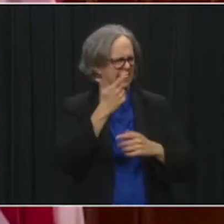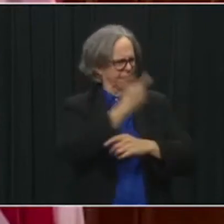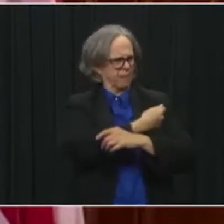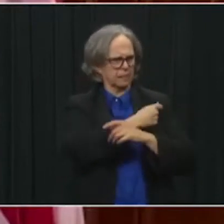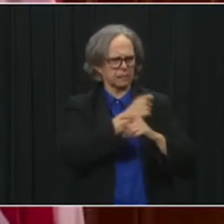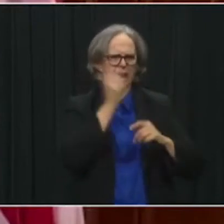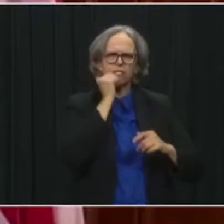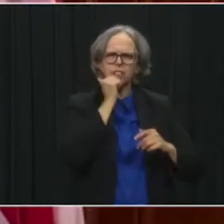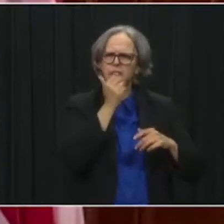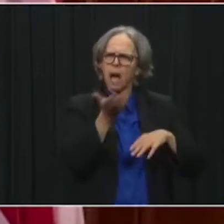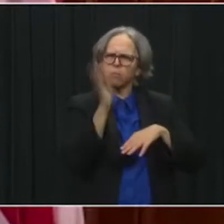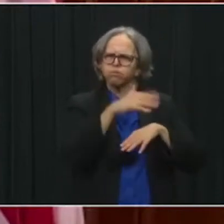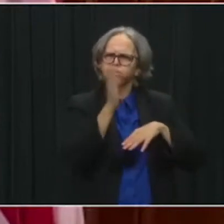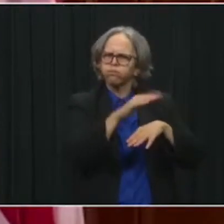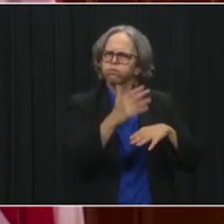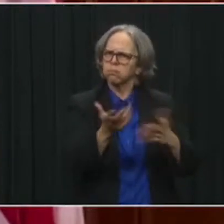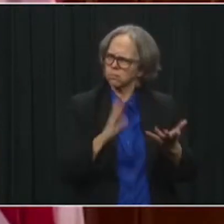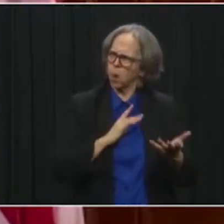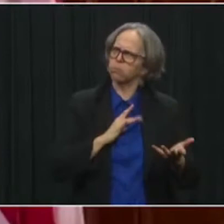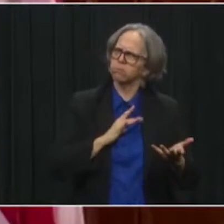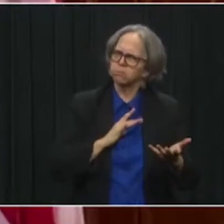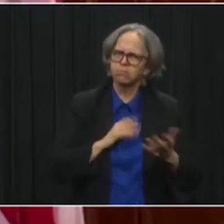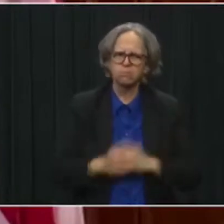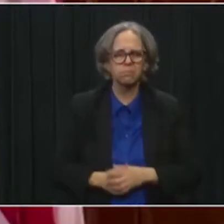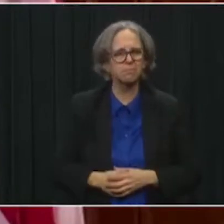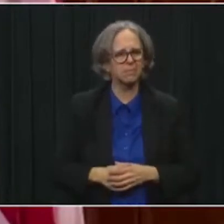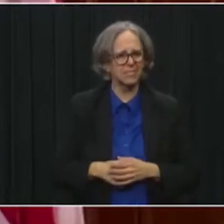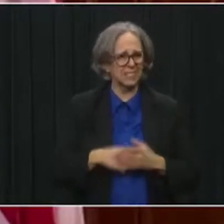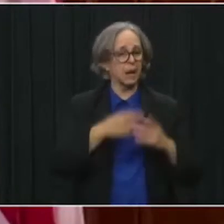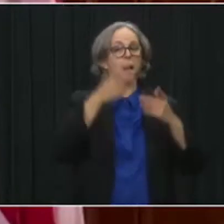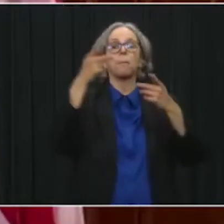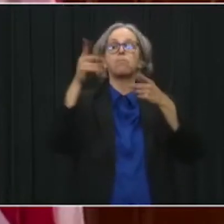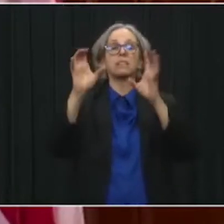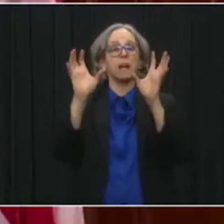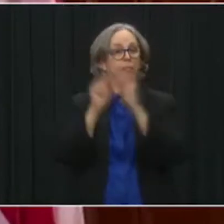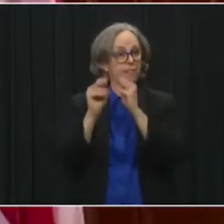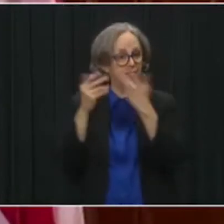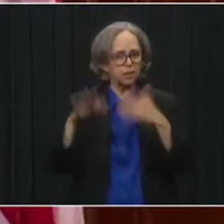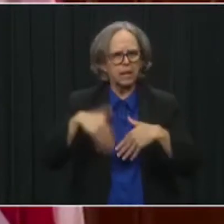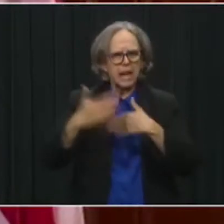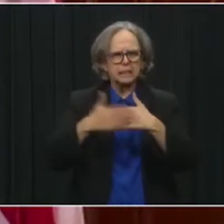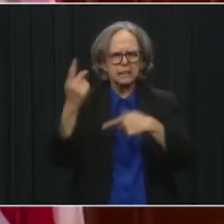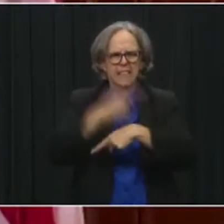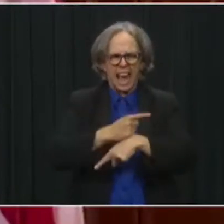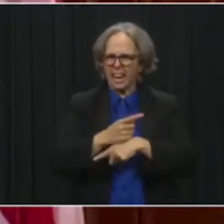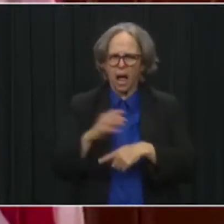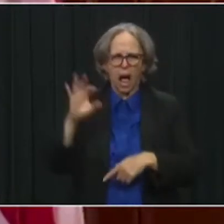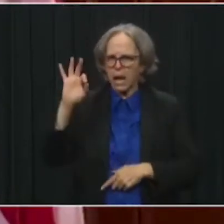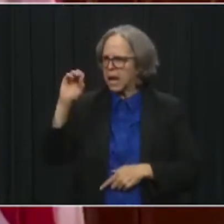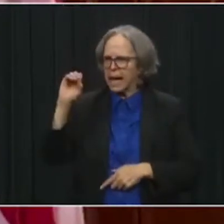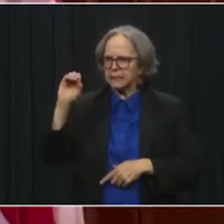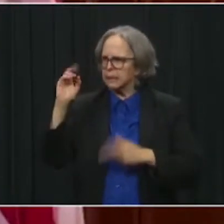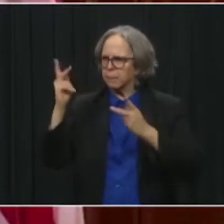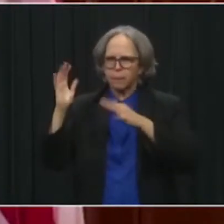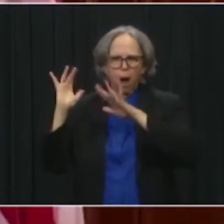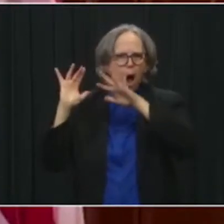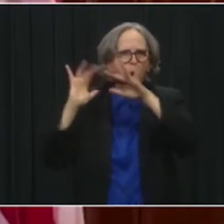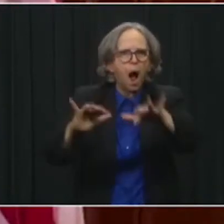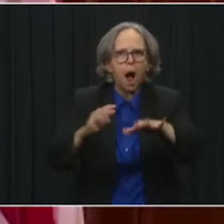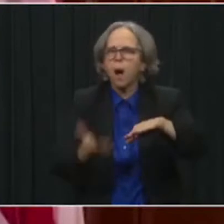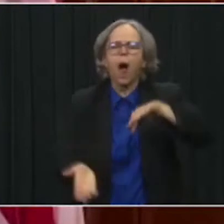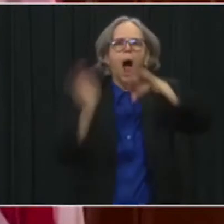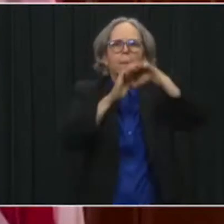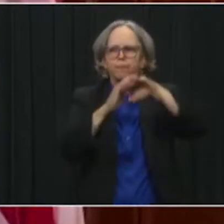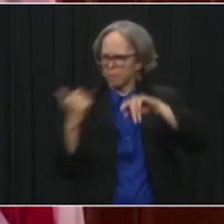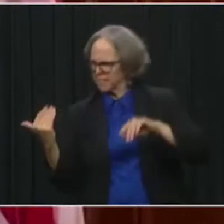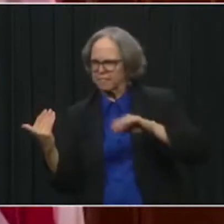press conference, the site administered 90 vaccinations, a record for that location. Throughout Ohio's vaccination efforts, we